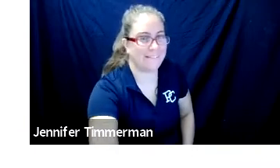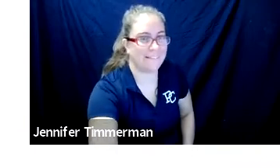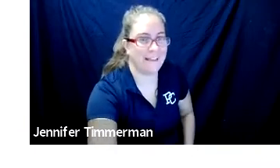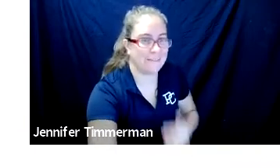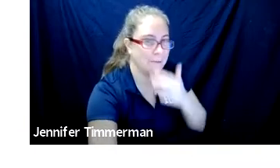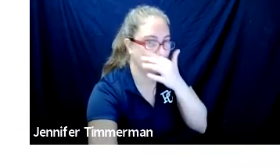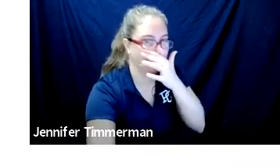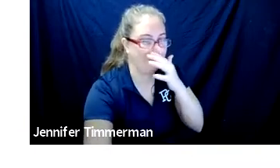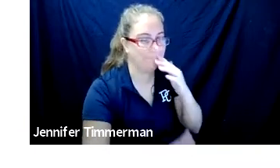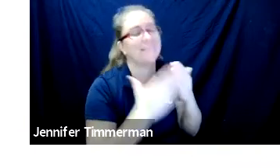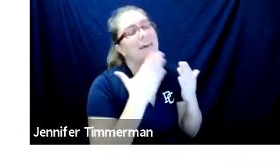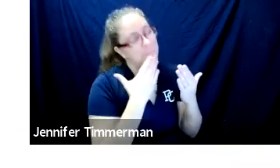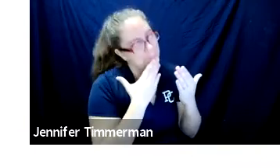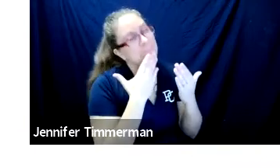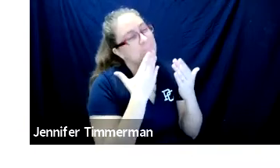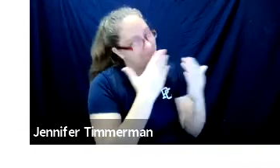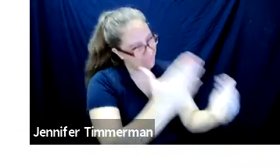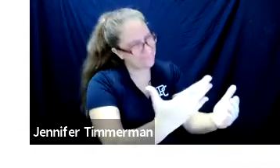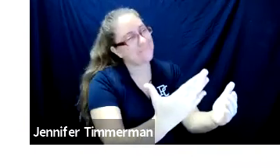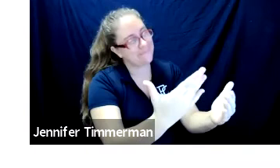Good. And the last one.